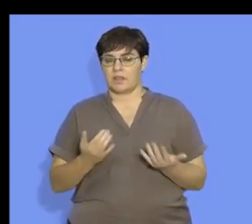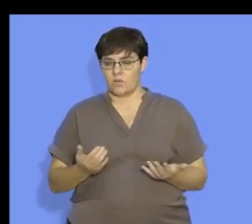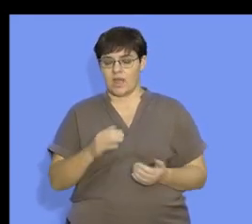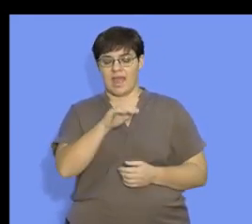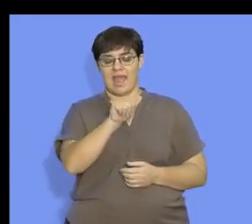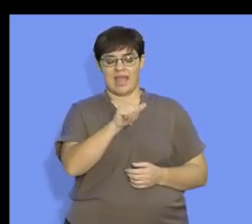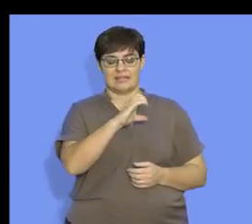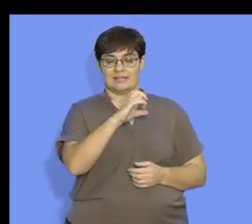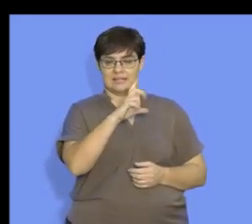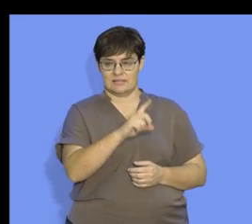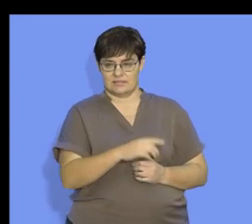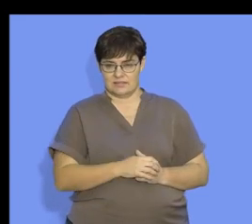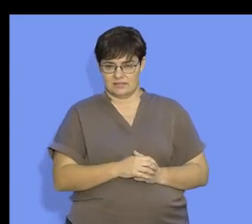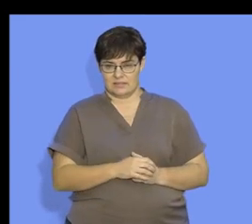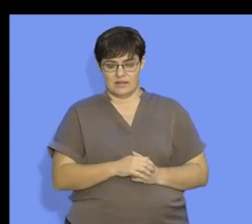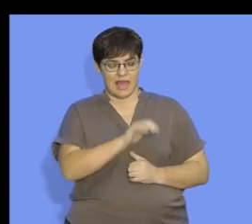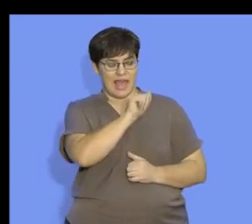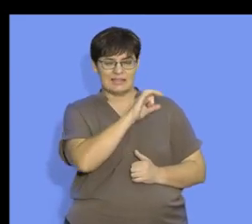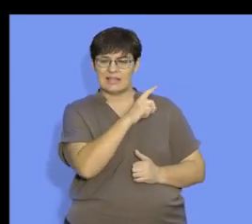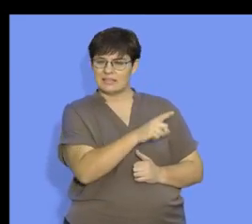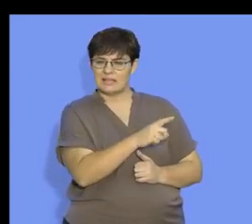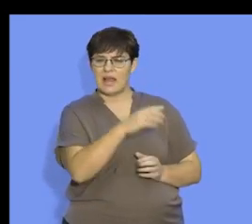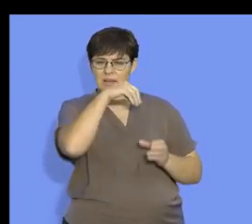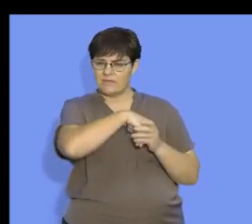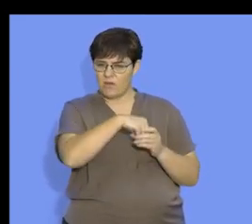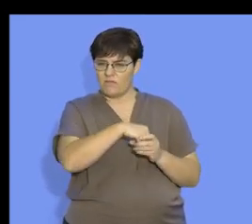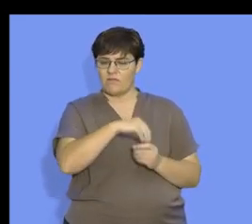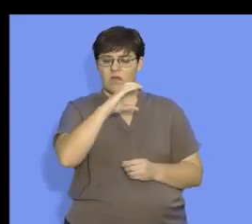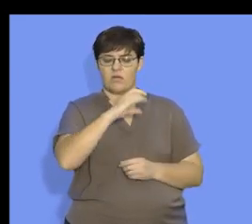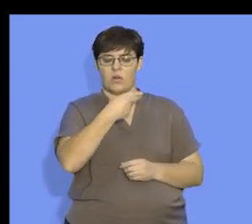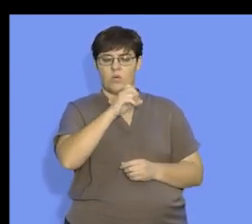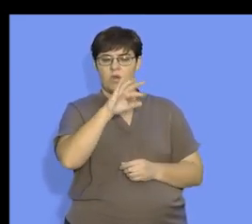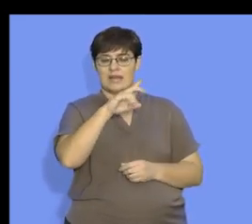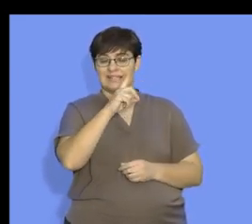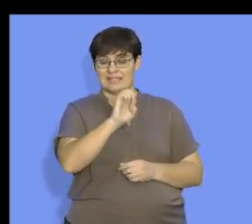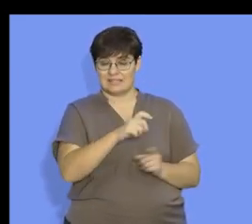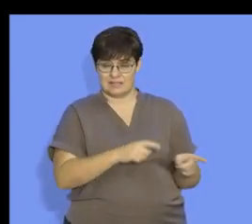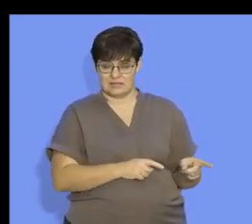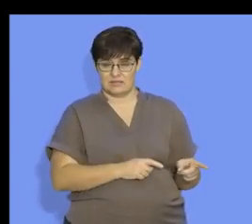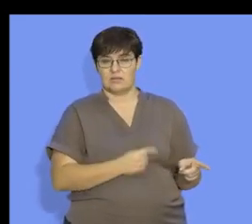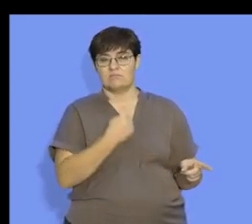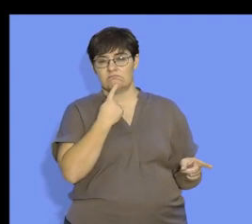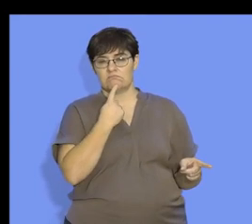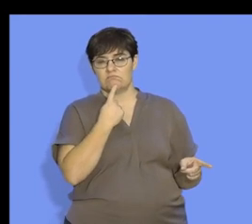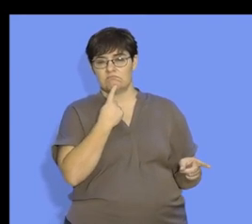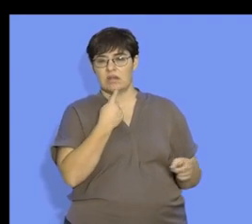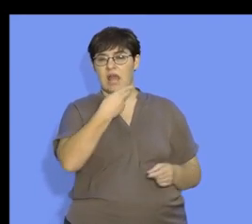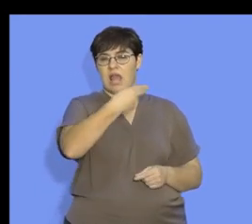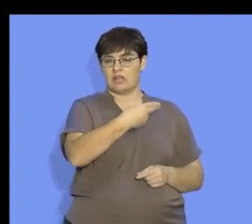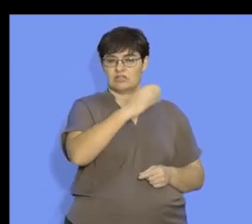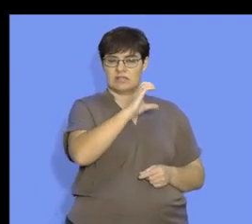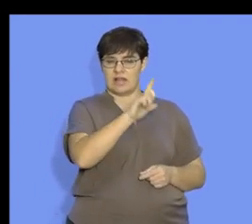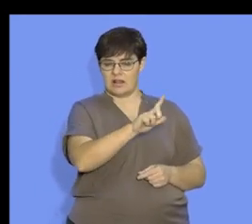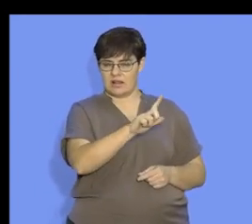we are talking about an acid. Now we want an acid that will have a chloride, okay? So immediately we are thinking